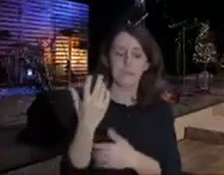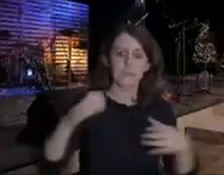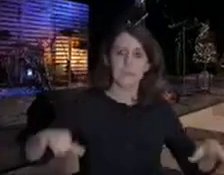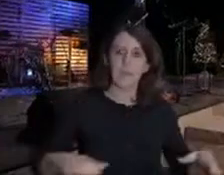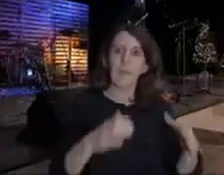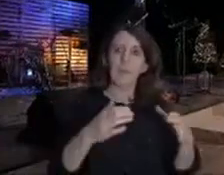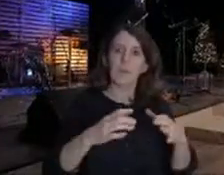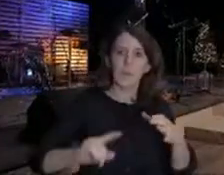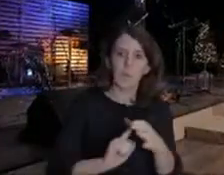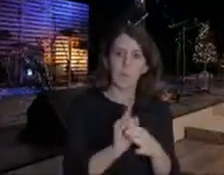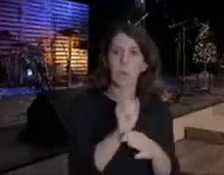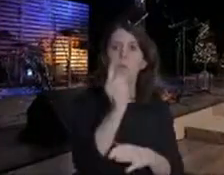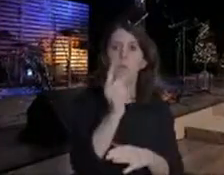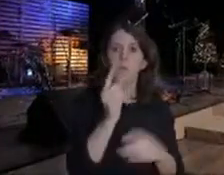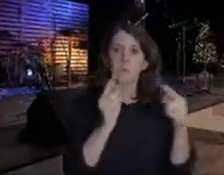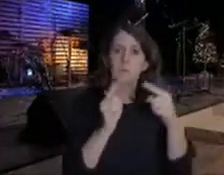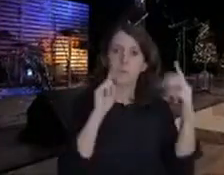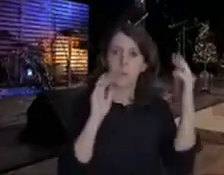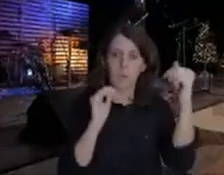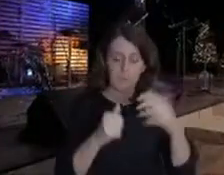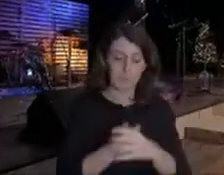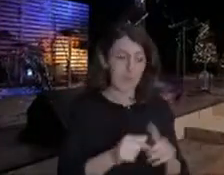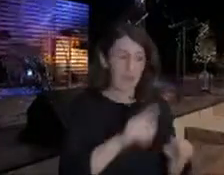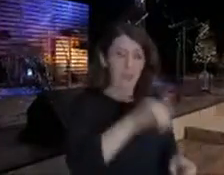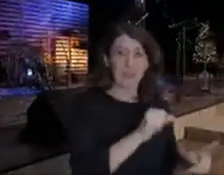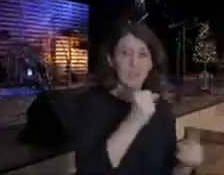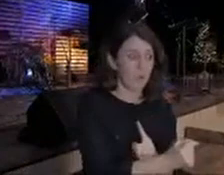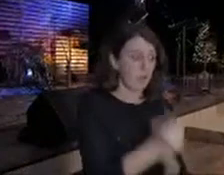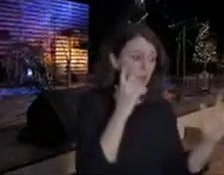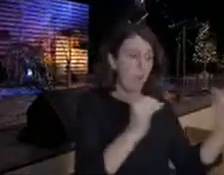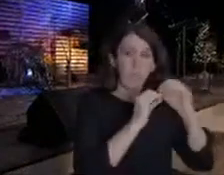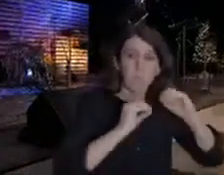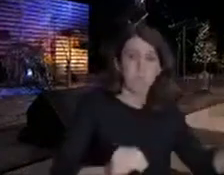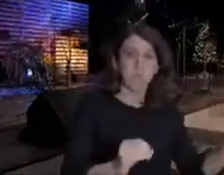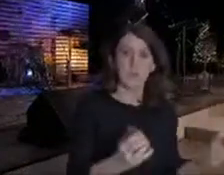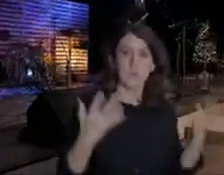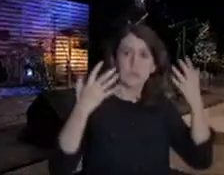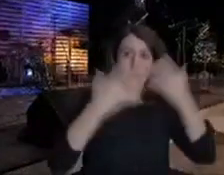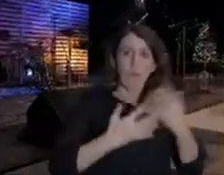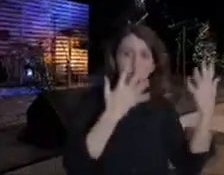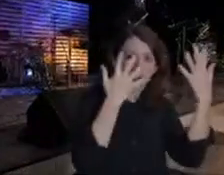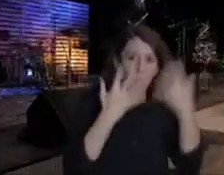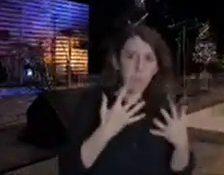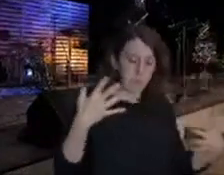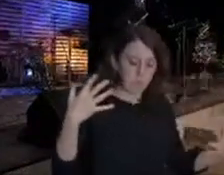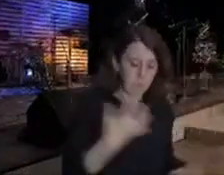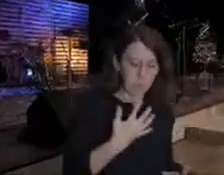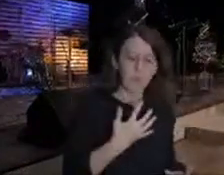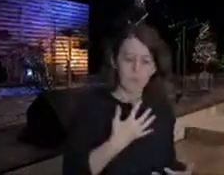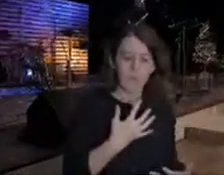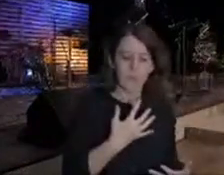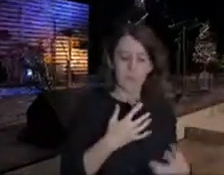hopelessness. It's hopelessness, it's darkness, it's that fearful gloom that we talked about last week. But you see